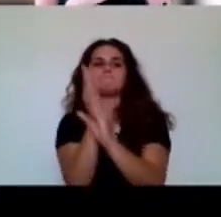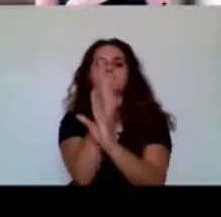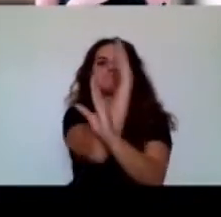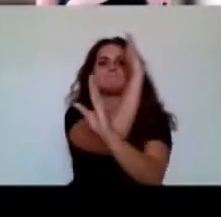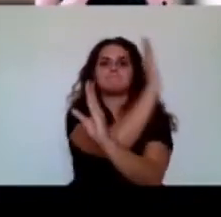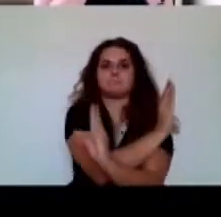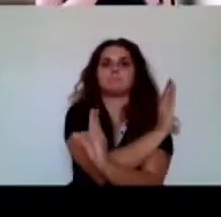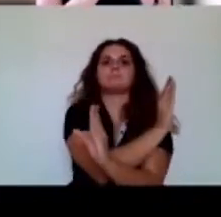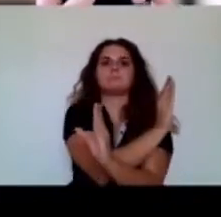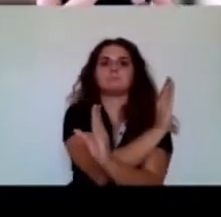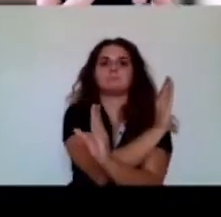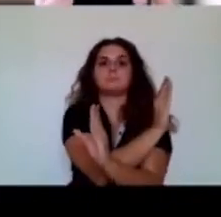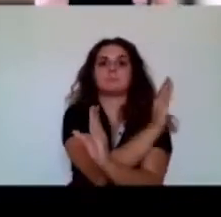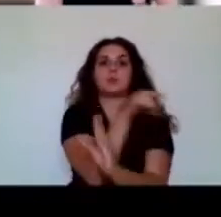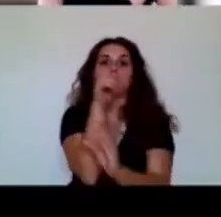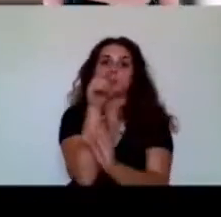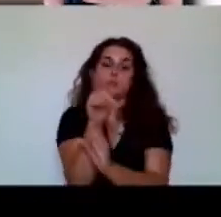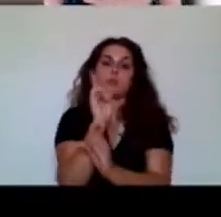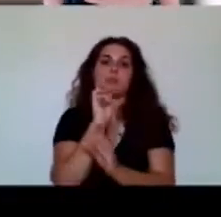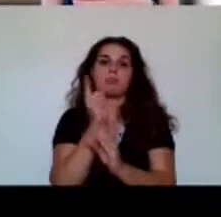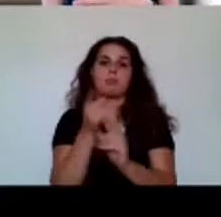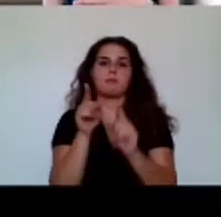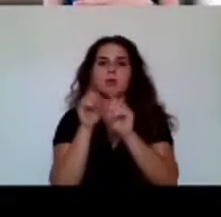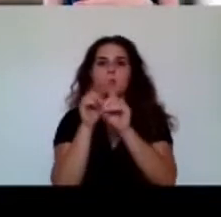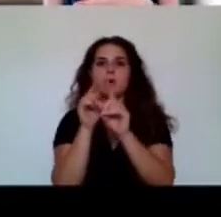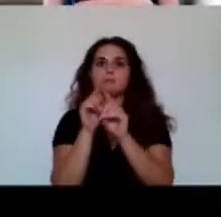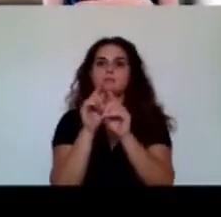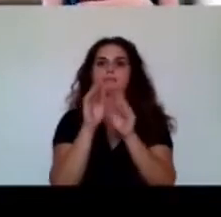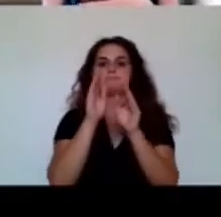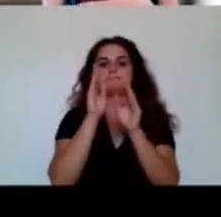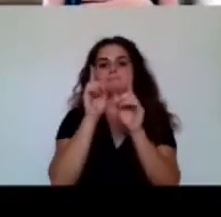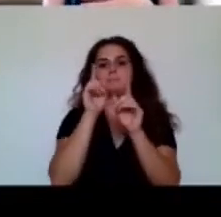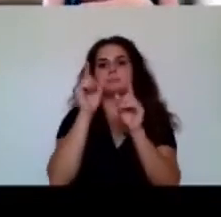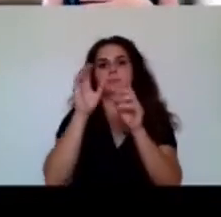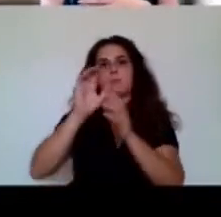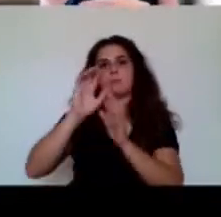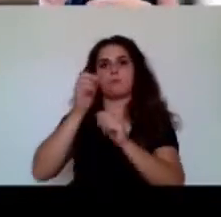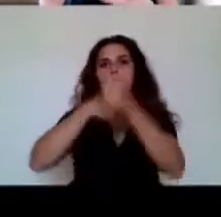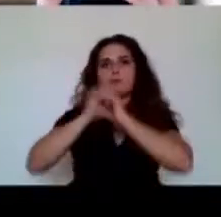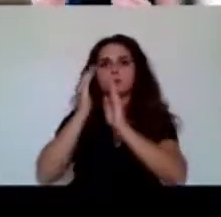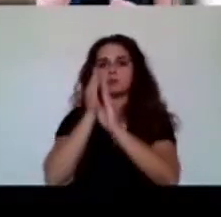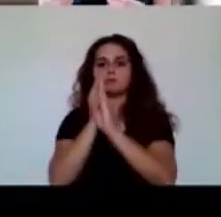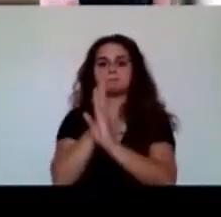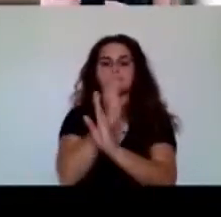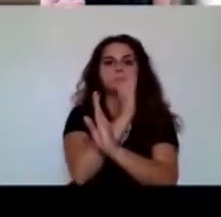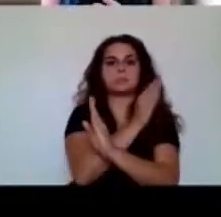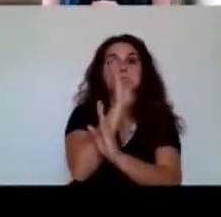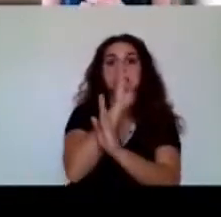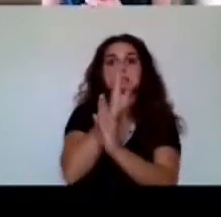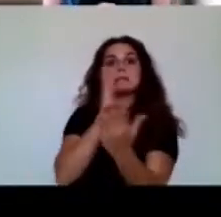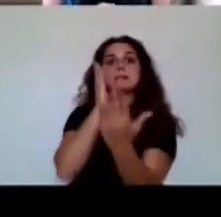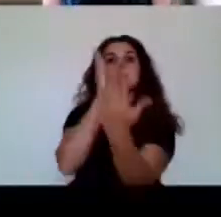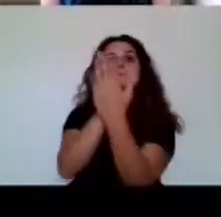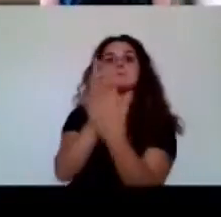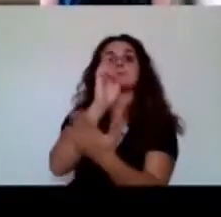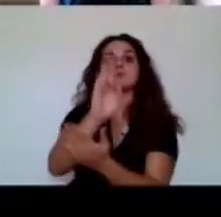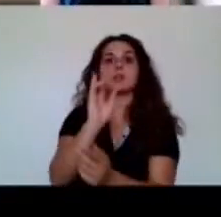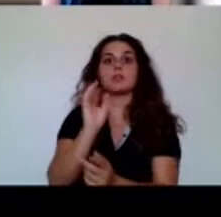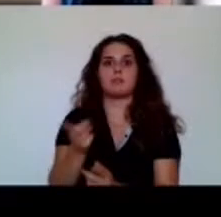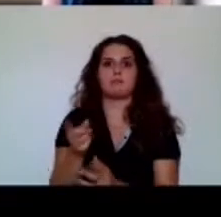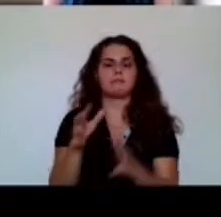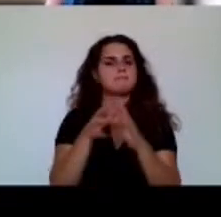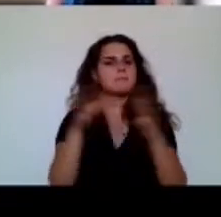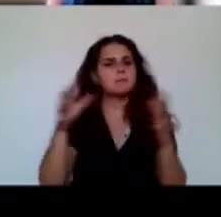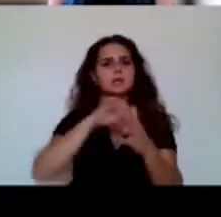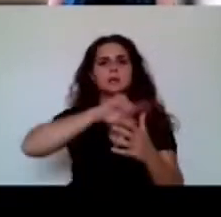actually is. So you should aim 2 ticks to the right if you want to hit the target. And when we tell subjects that, most of the time, if